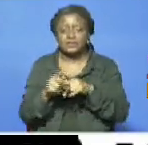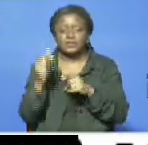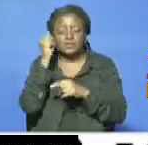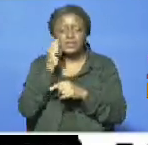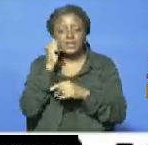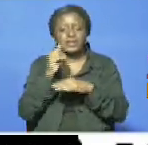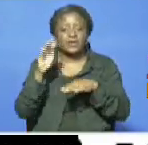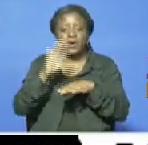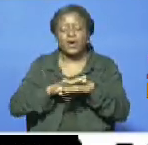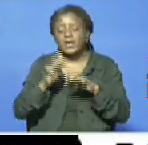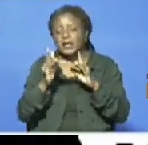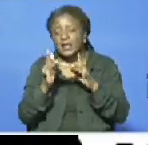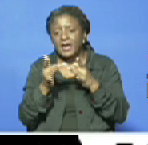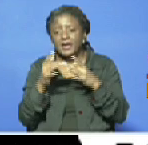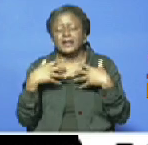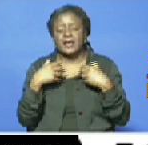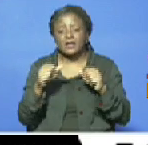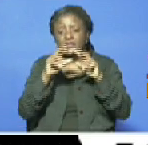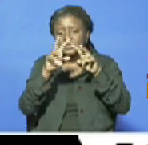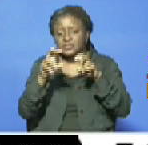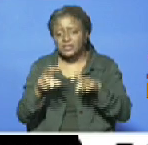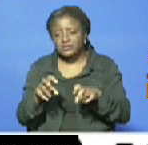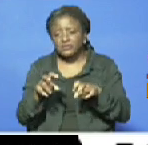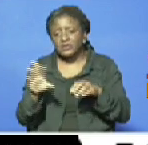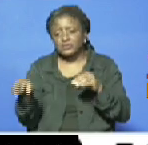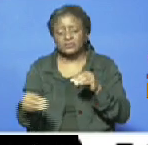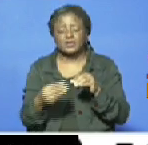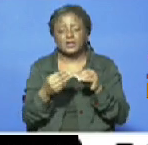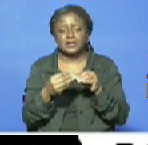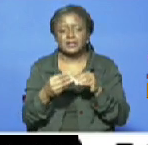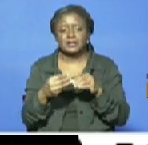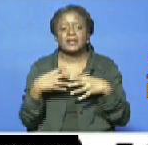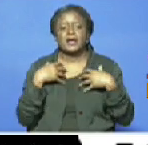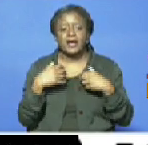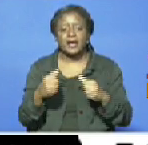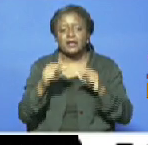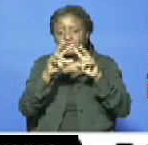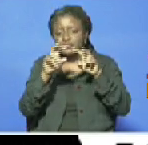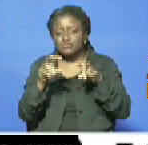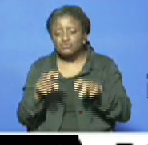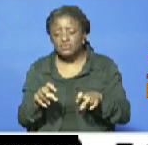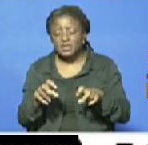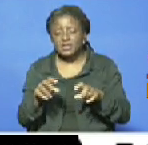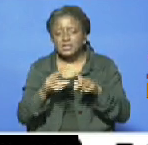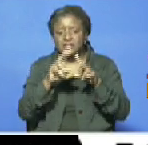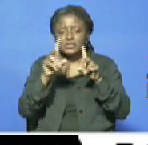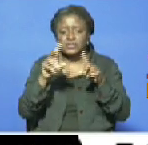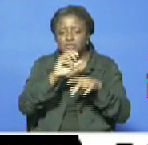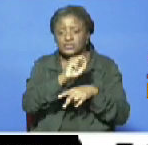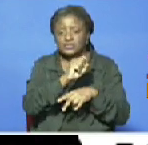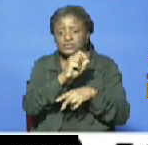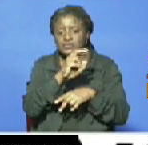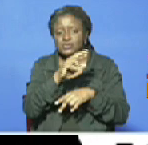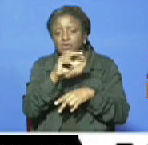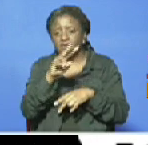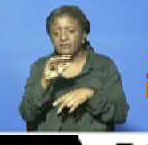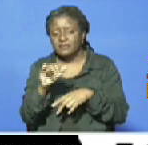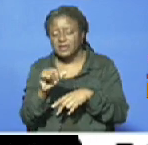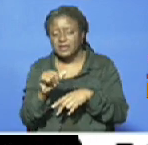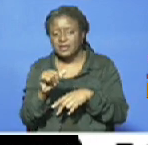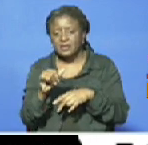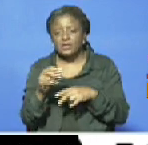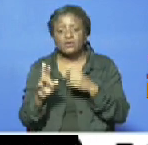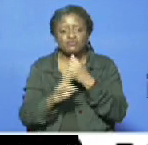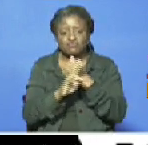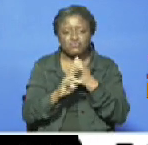been implemented. The health screening survey, or as we call the risk analysis,